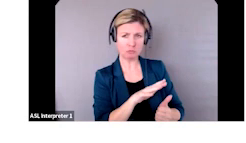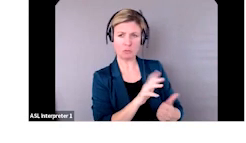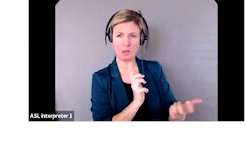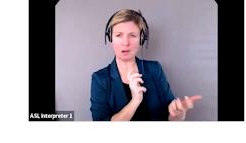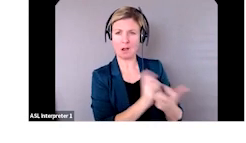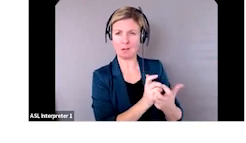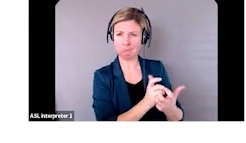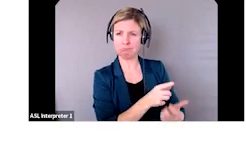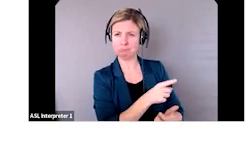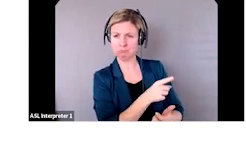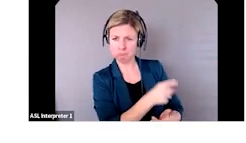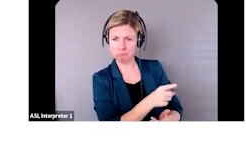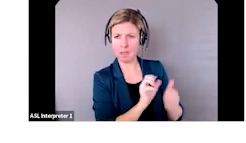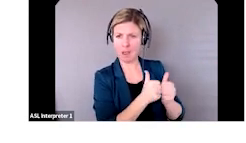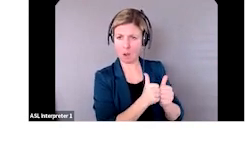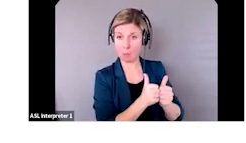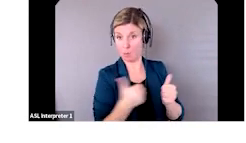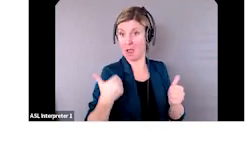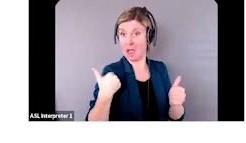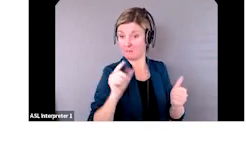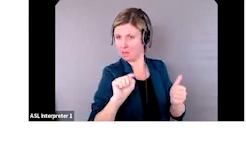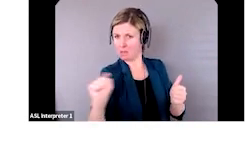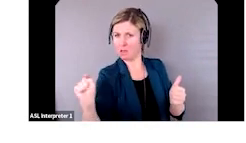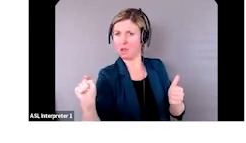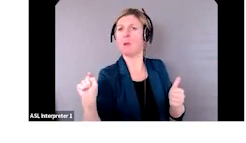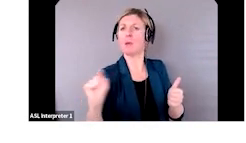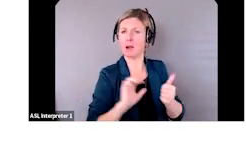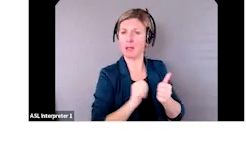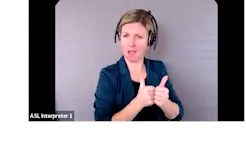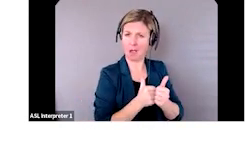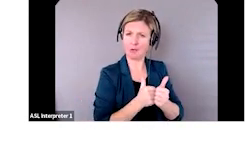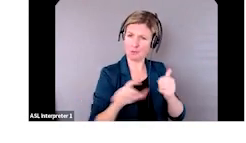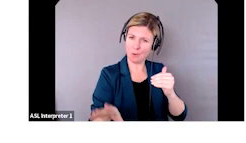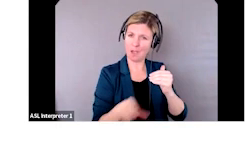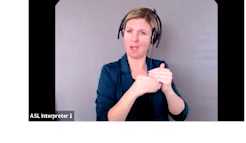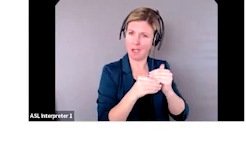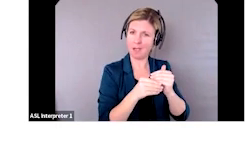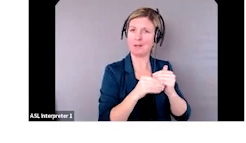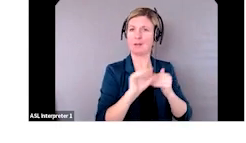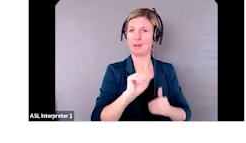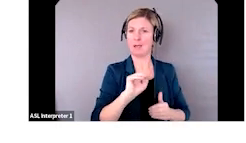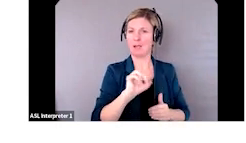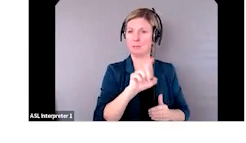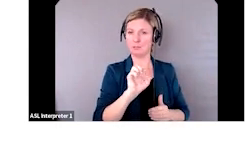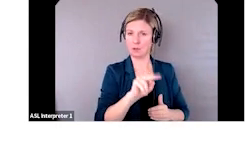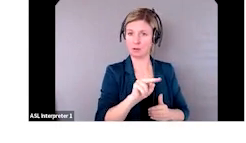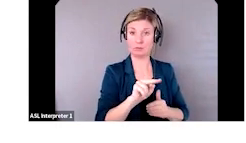put behind the Amazon channel in relation to your own D2C or other brick and mortar endeavors that you